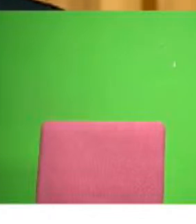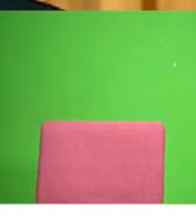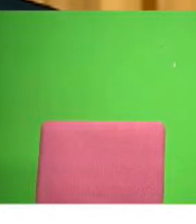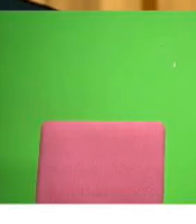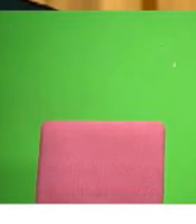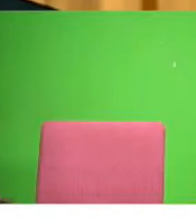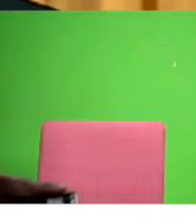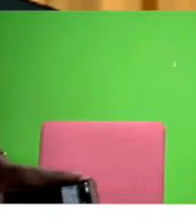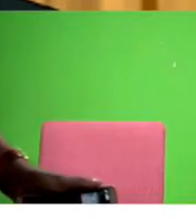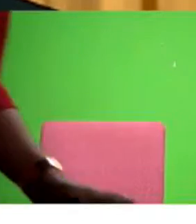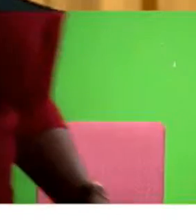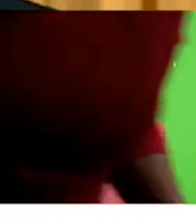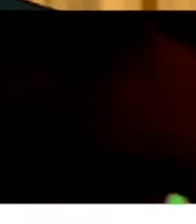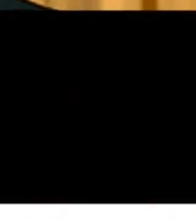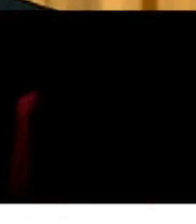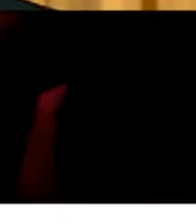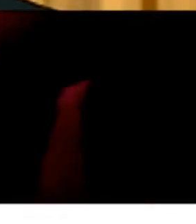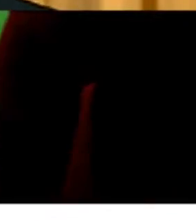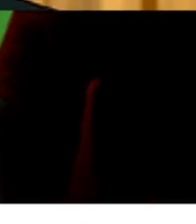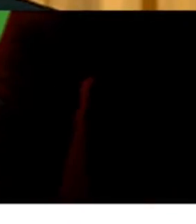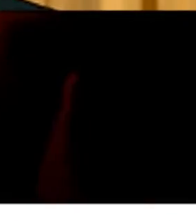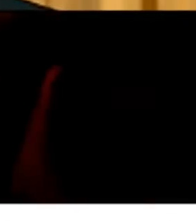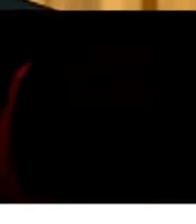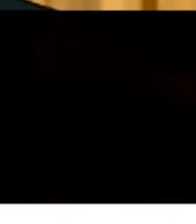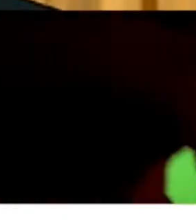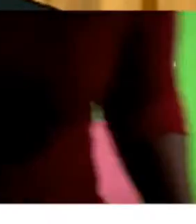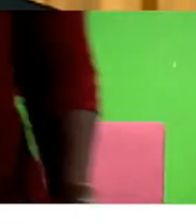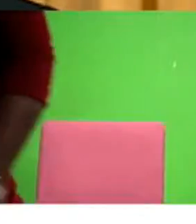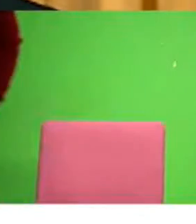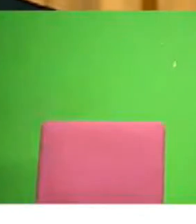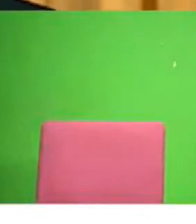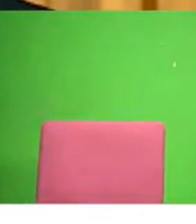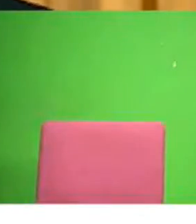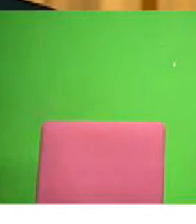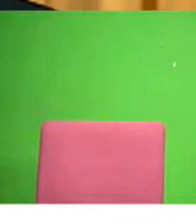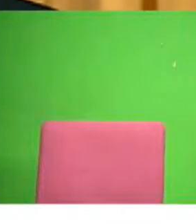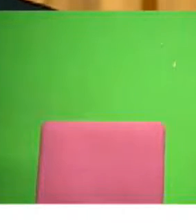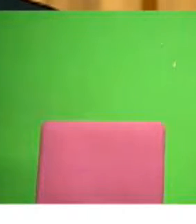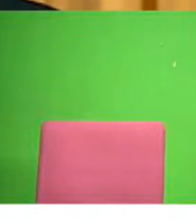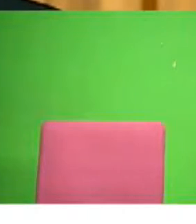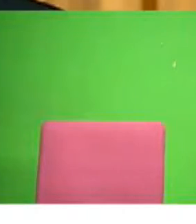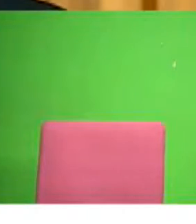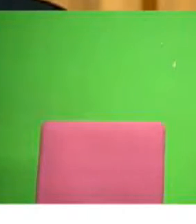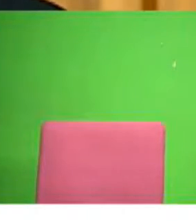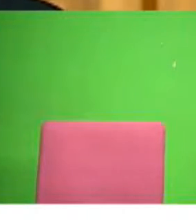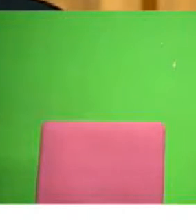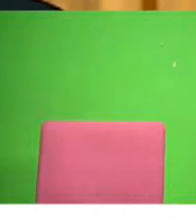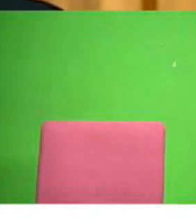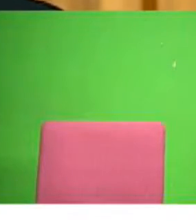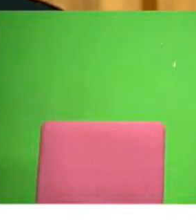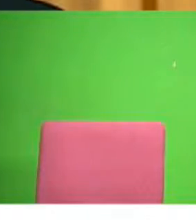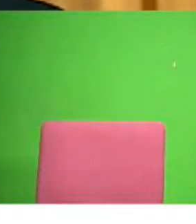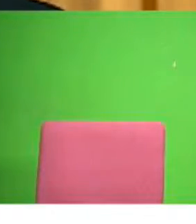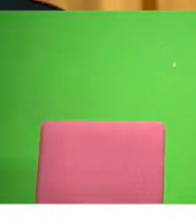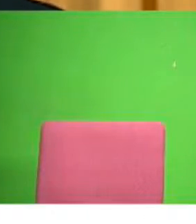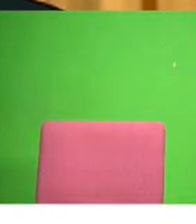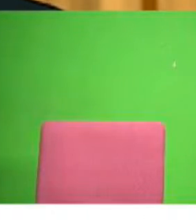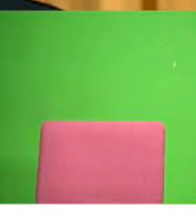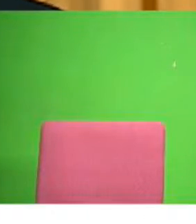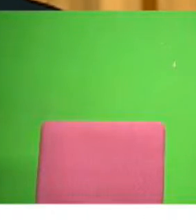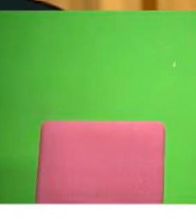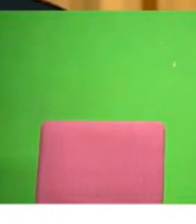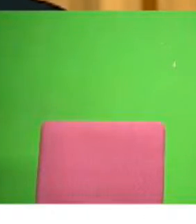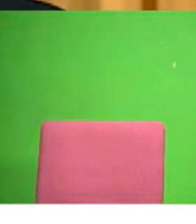47G, permit me just to read just a little to put the whole thing in context. The learned judges of the High